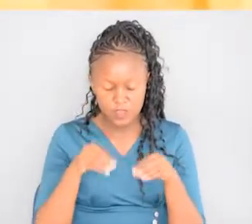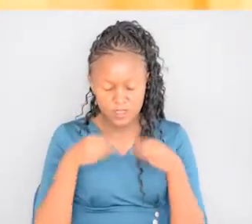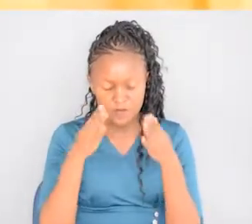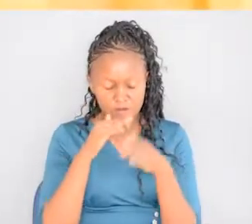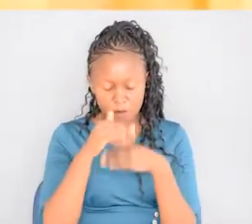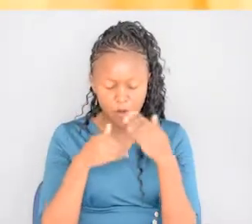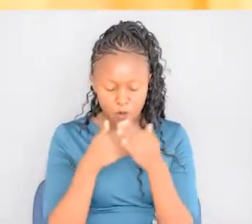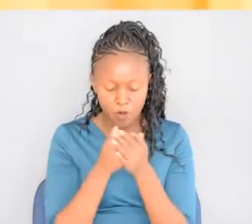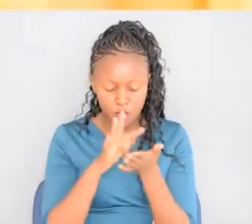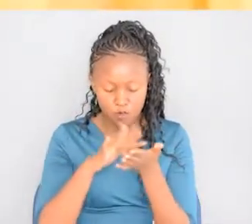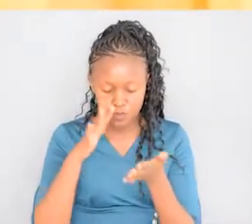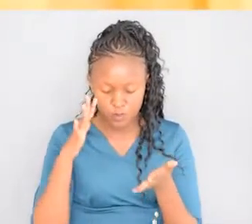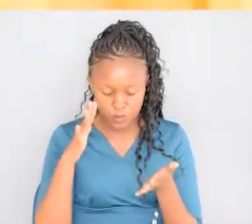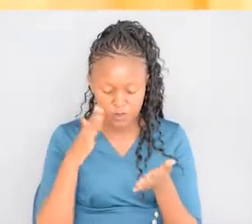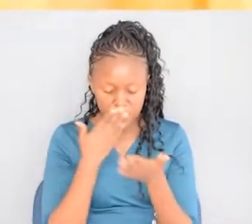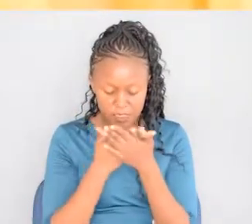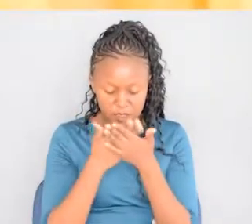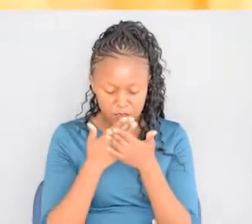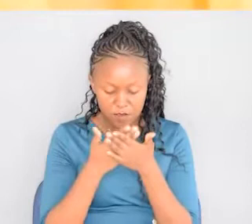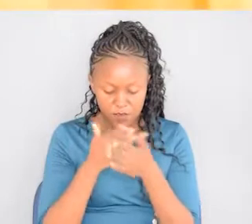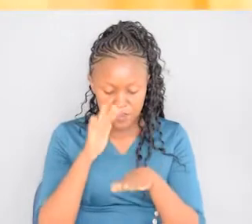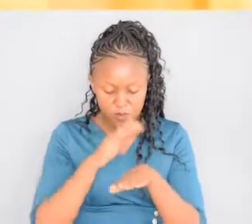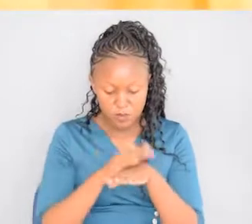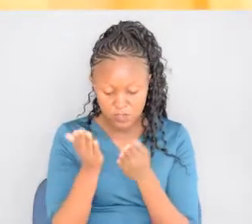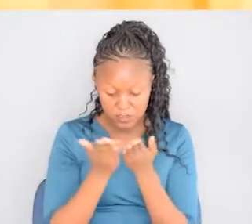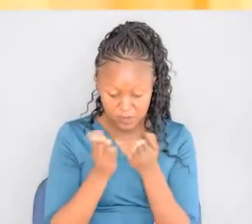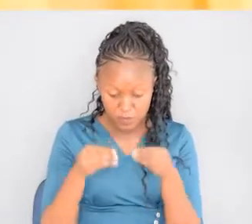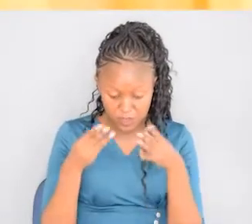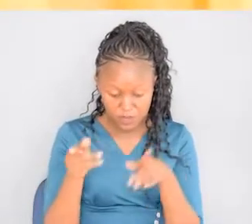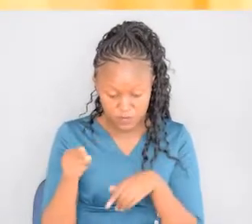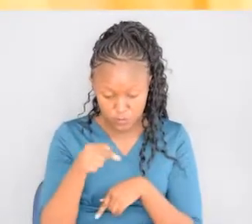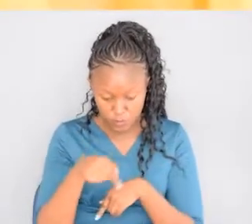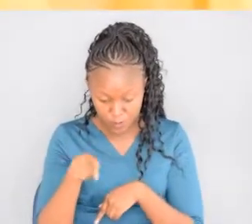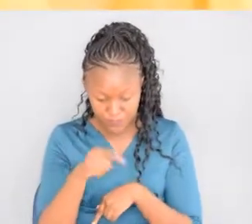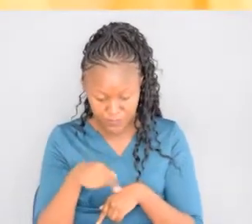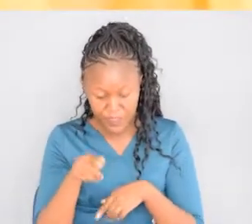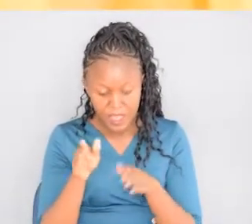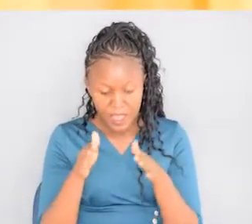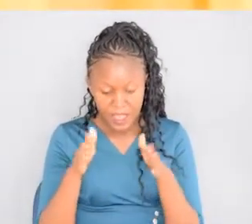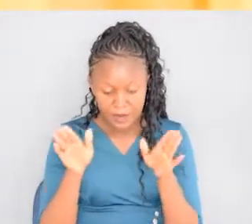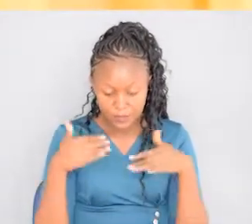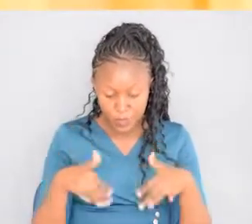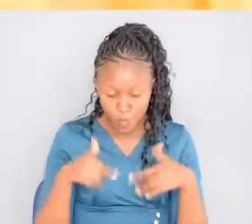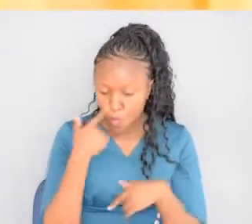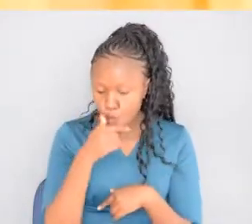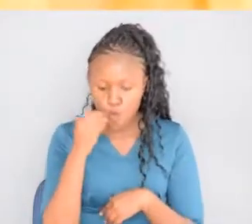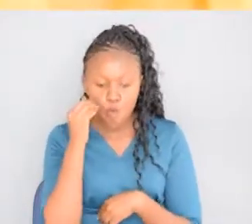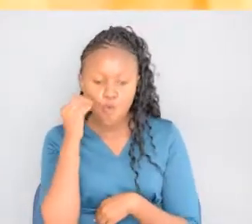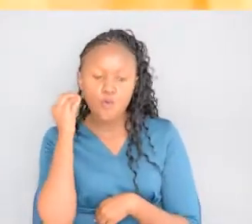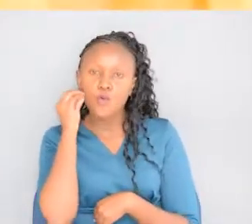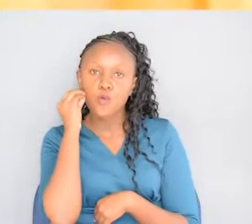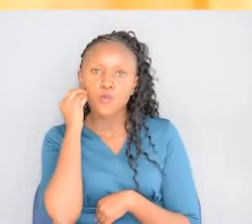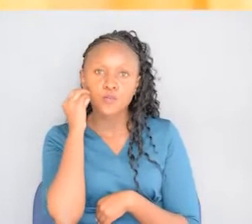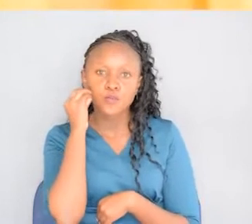all the glory and all the honor, mighty Lord Jesus. Thank you for this wonderful service that you've given unto us. And as people are at home, O Father